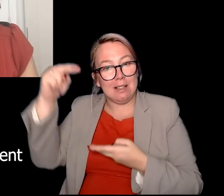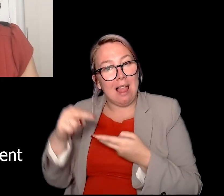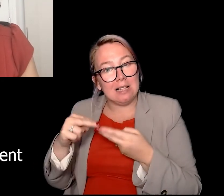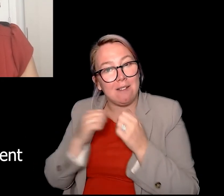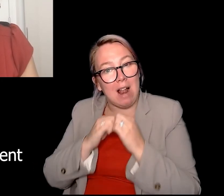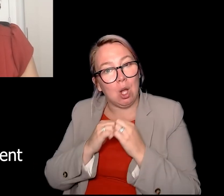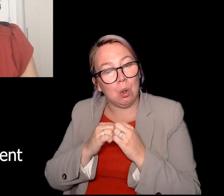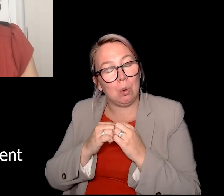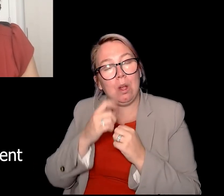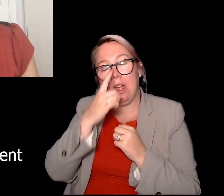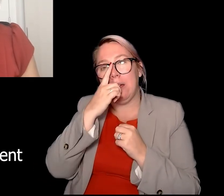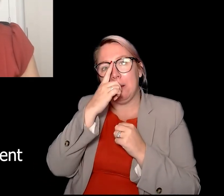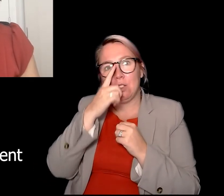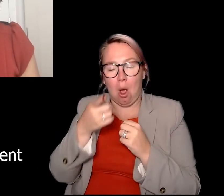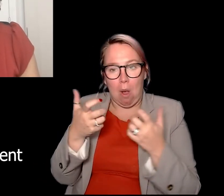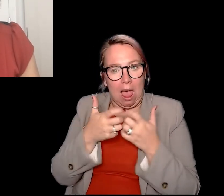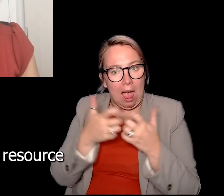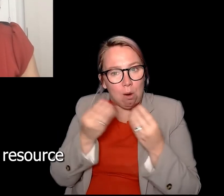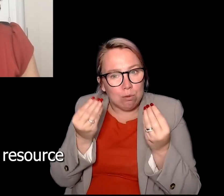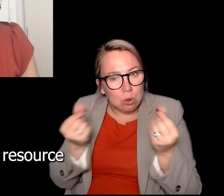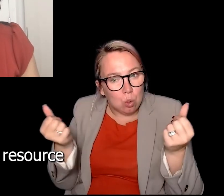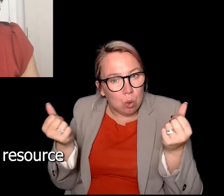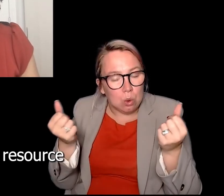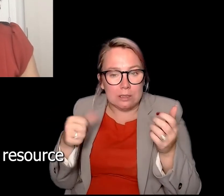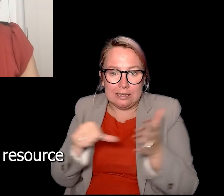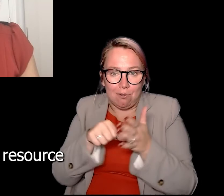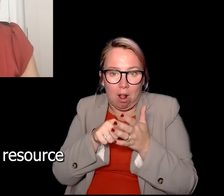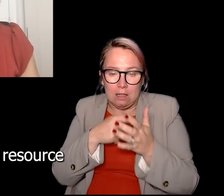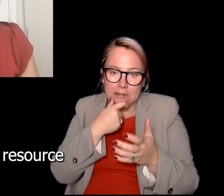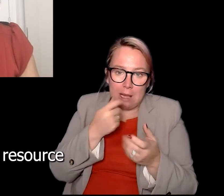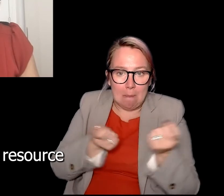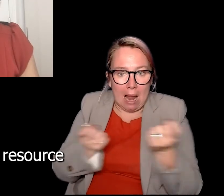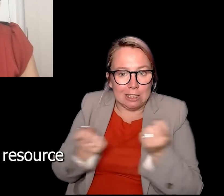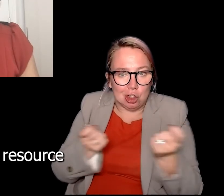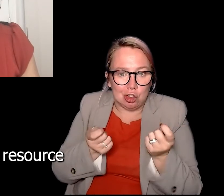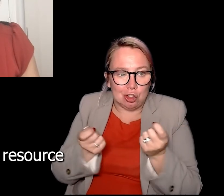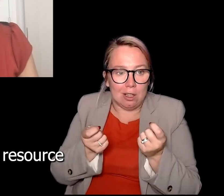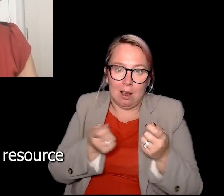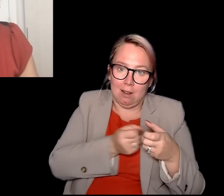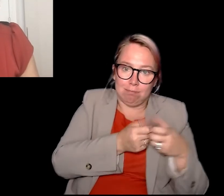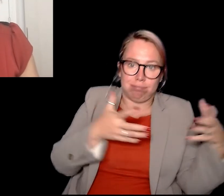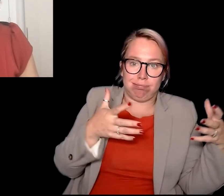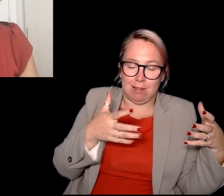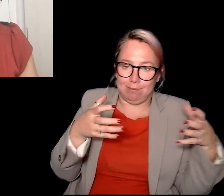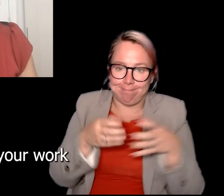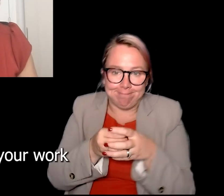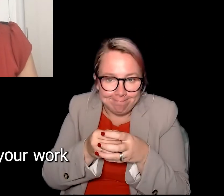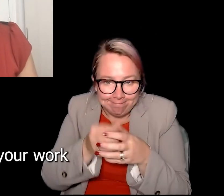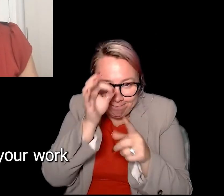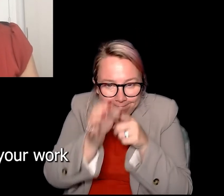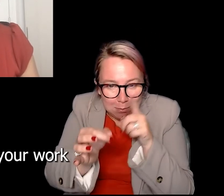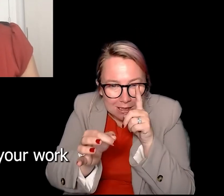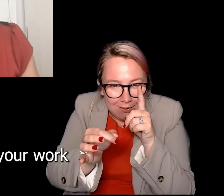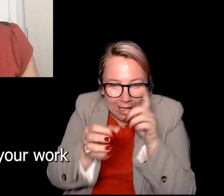itself, maybe maybe a different type of battle. How do you reflect on like the resource constraint thing? Now